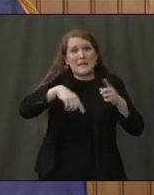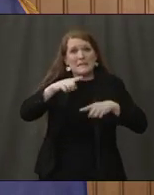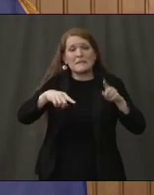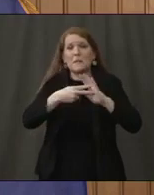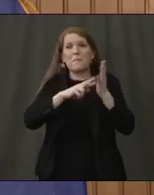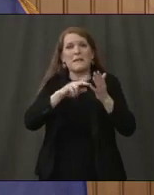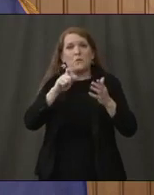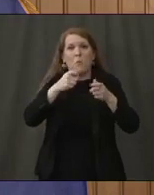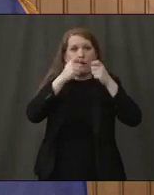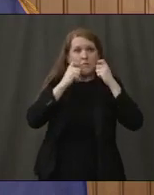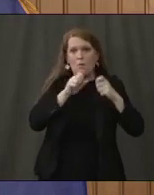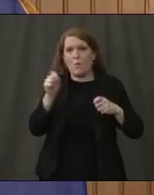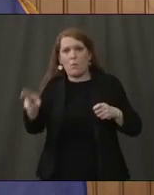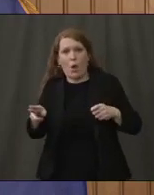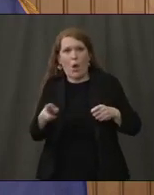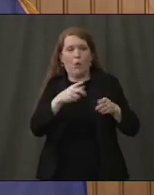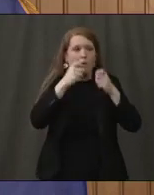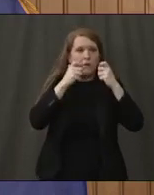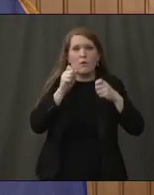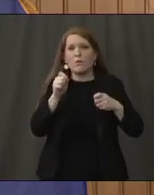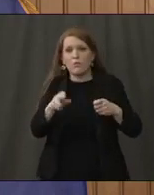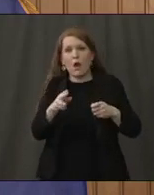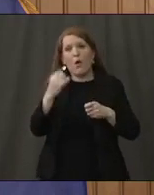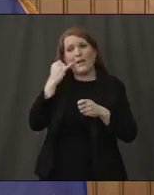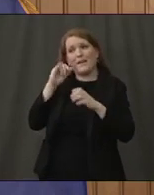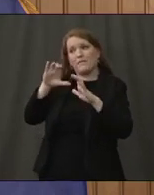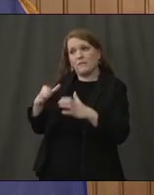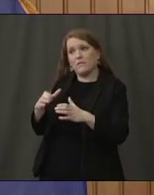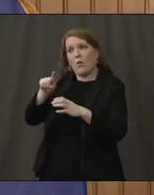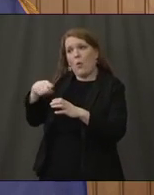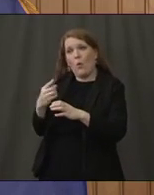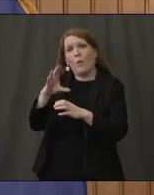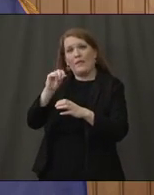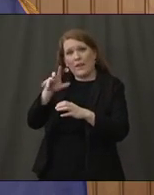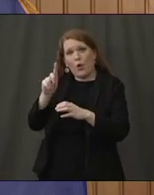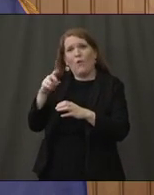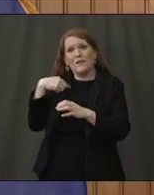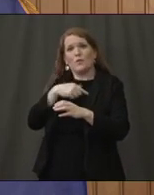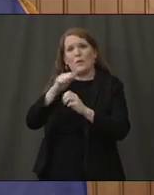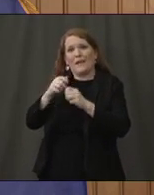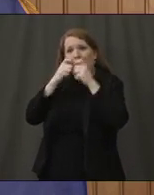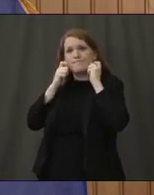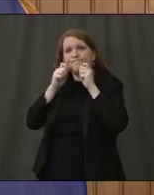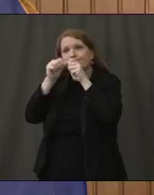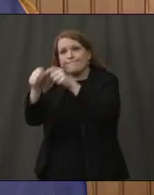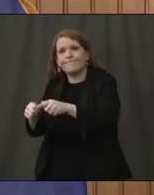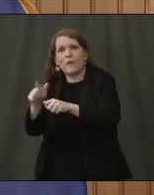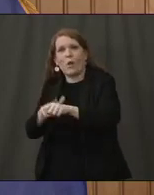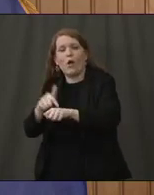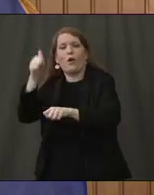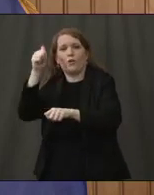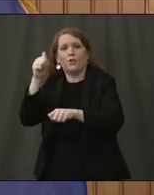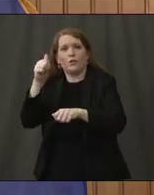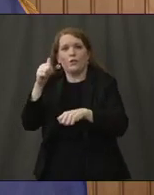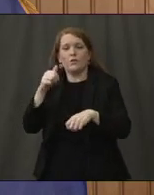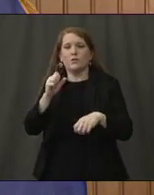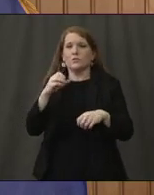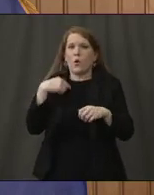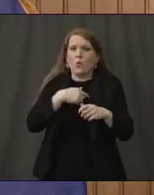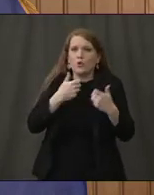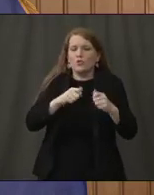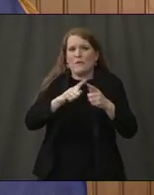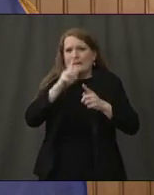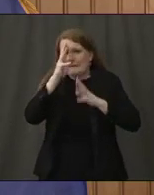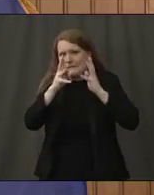of weeks so we can desanitize this and do everything we can to protect you, be it a bus driver or